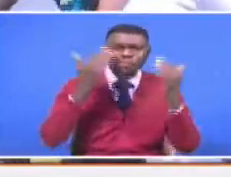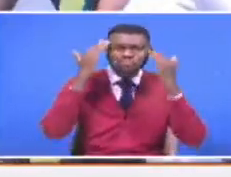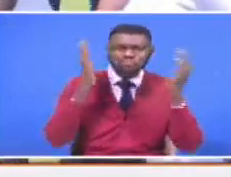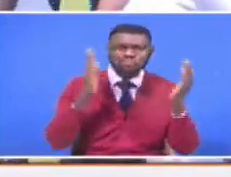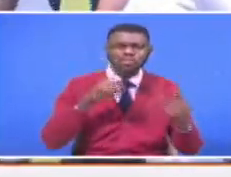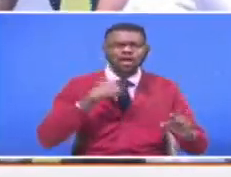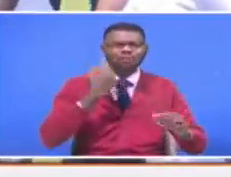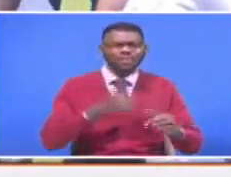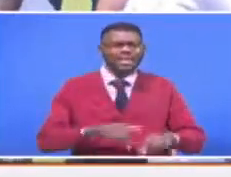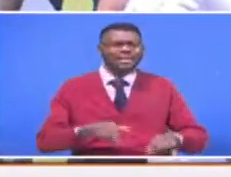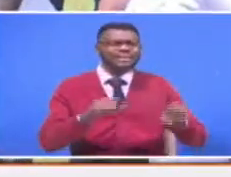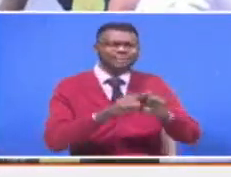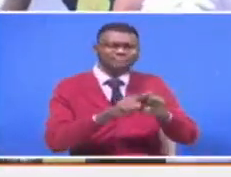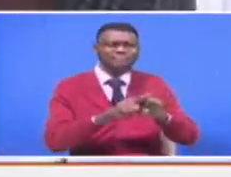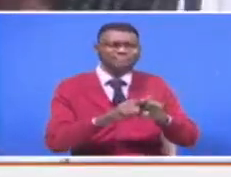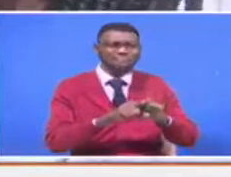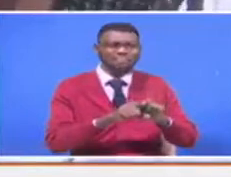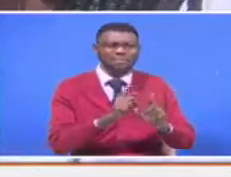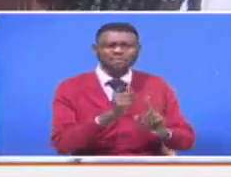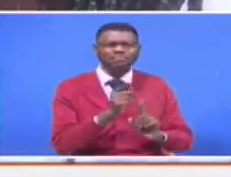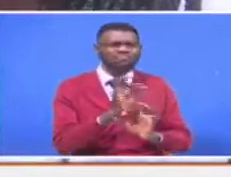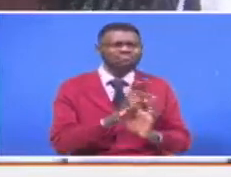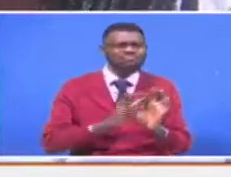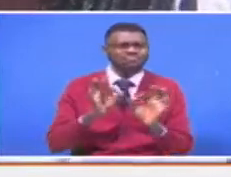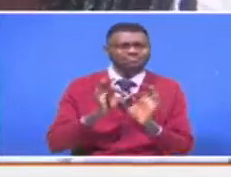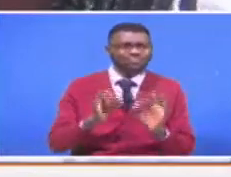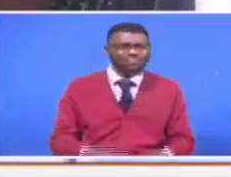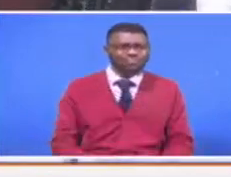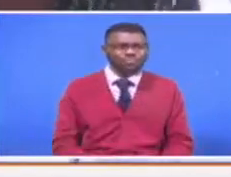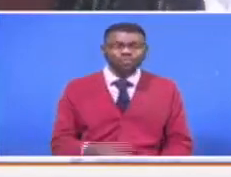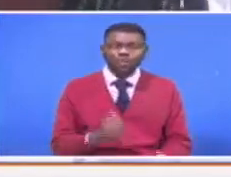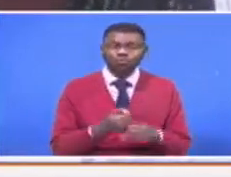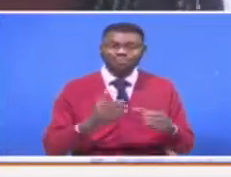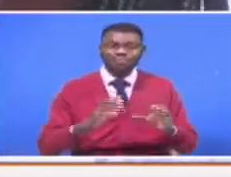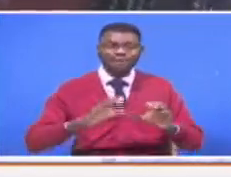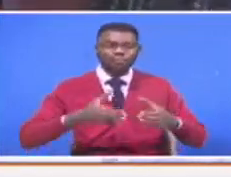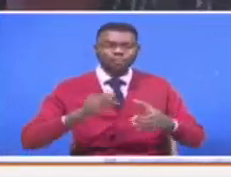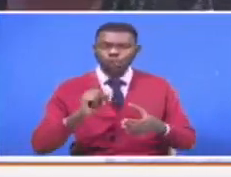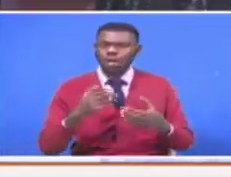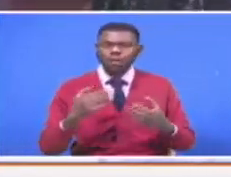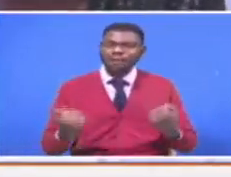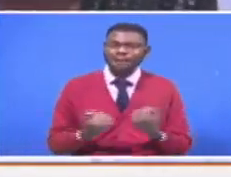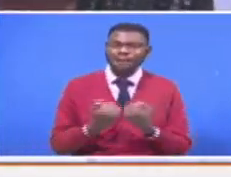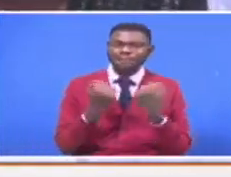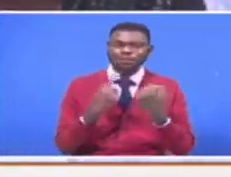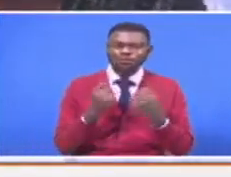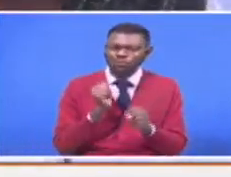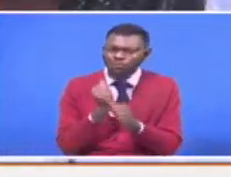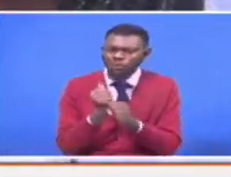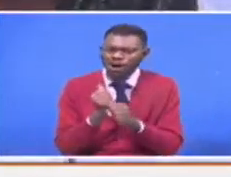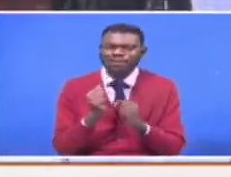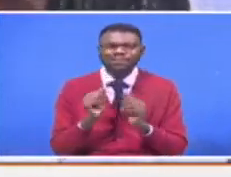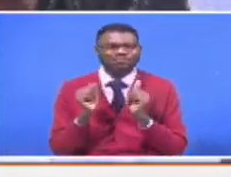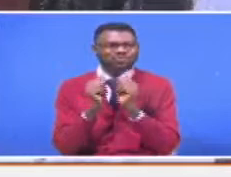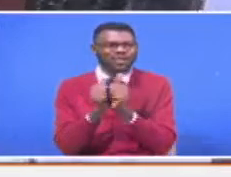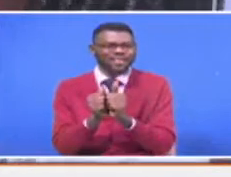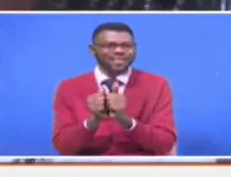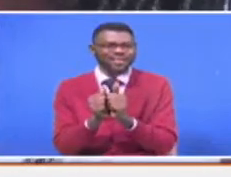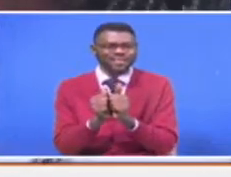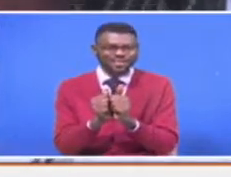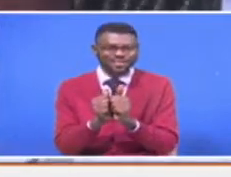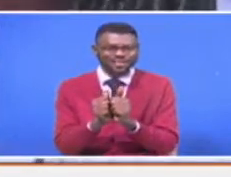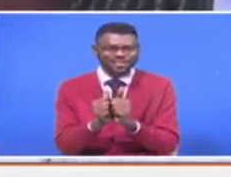not so unfamiliar to them. Sisi tunawaka kwa kampuni moja, ilikuwa tu coincident. Tunafanya kazi kwa kampuni moja ya Gooseberry